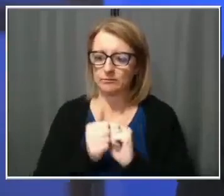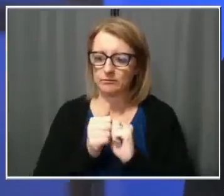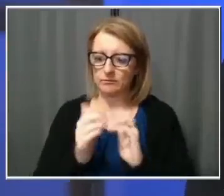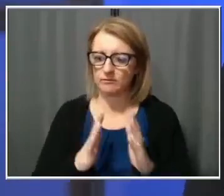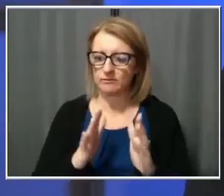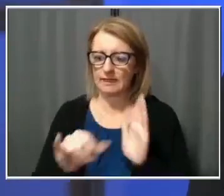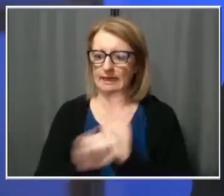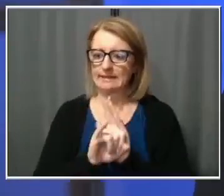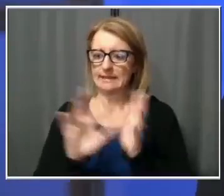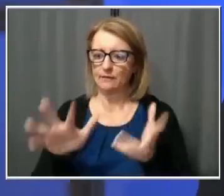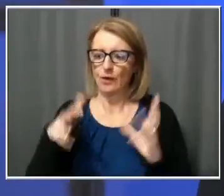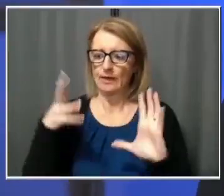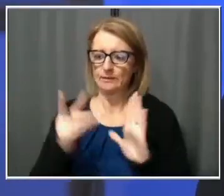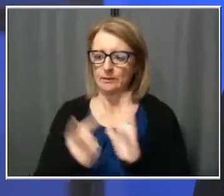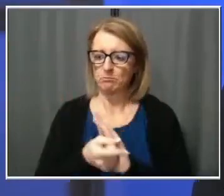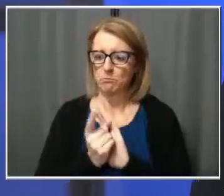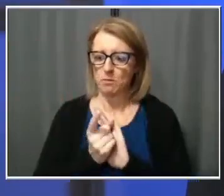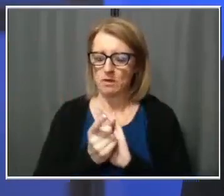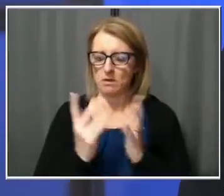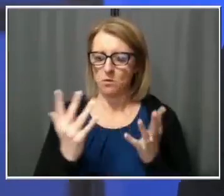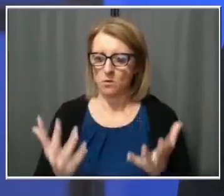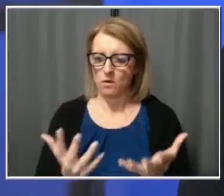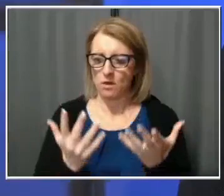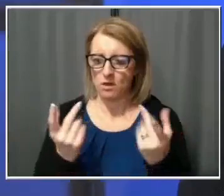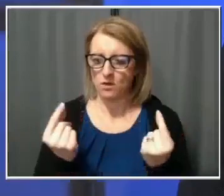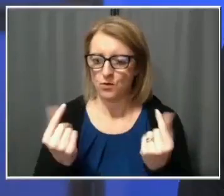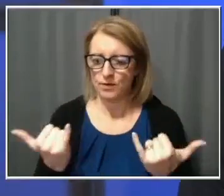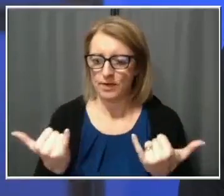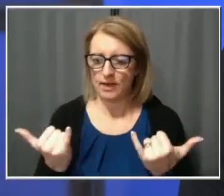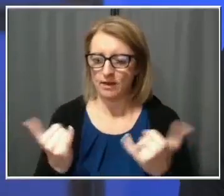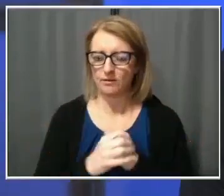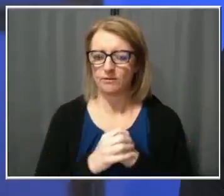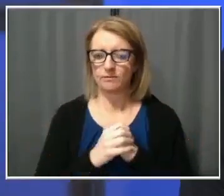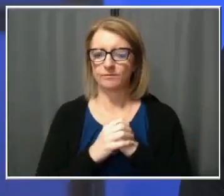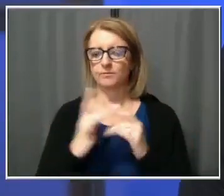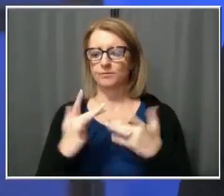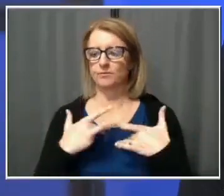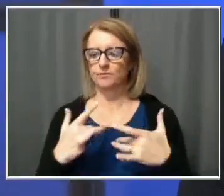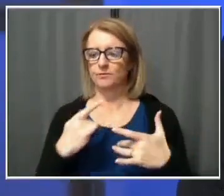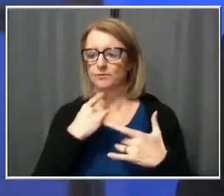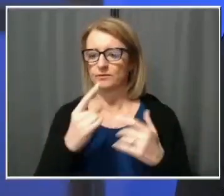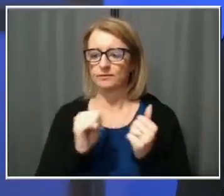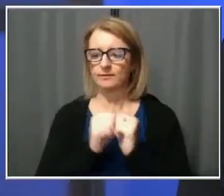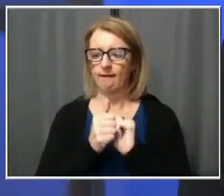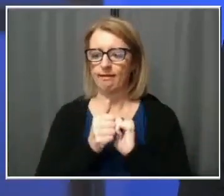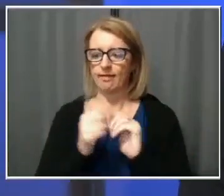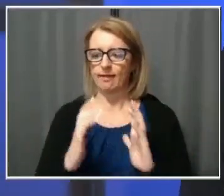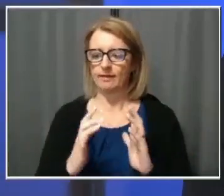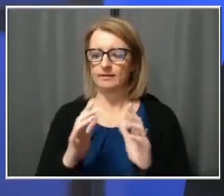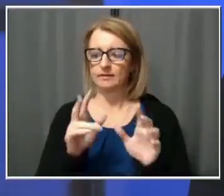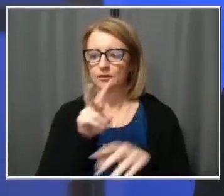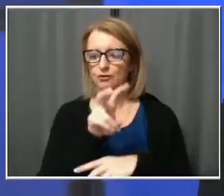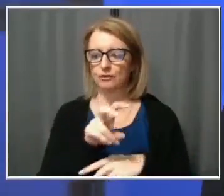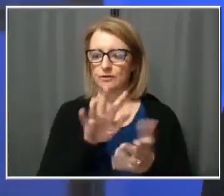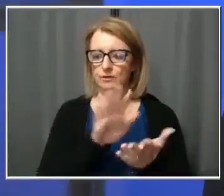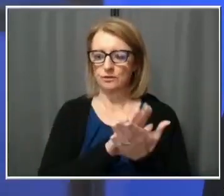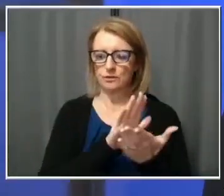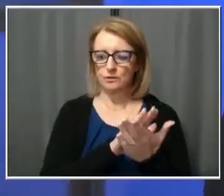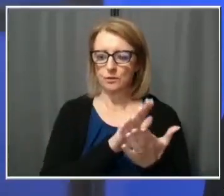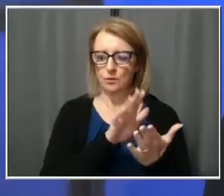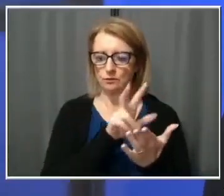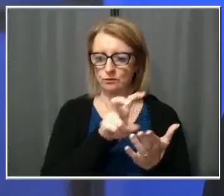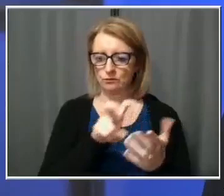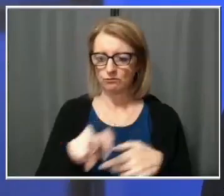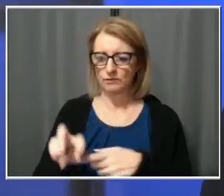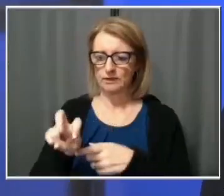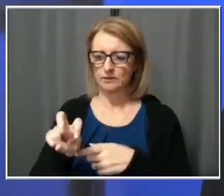moment of what next. And so usually what I'll tell athletes is that that transition out of sport, I want you to identify what